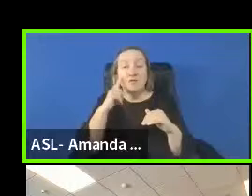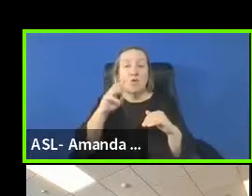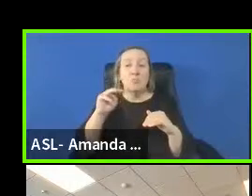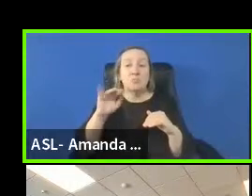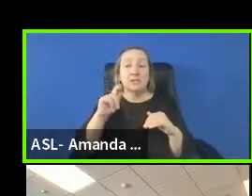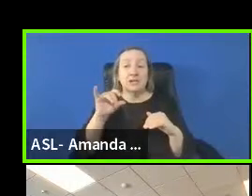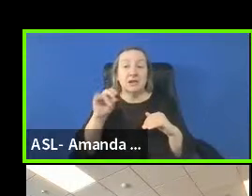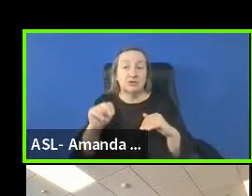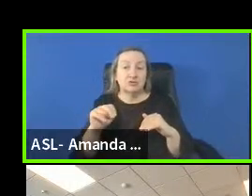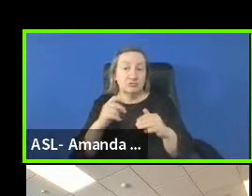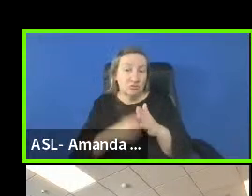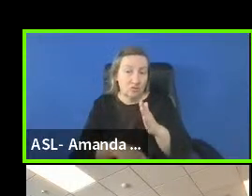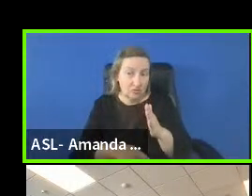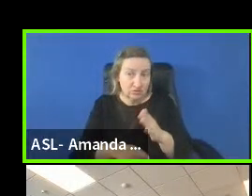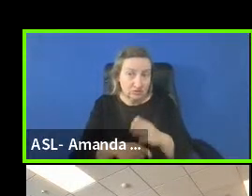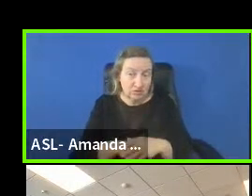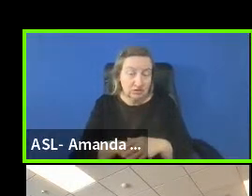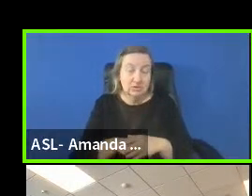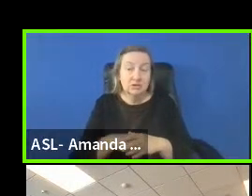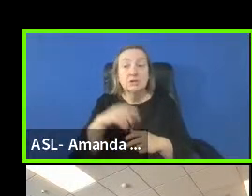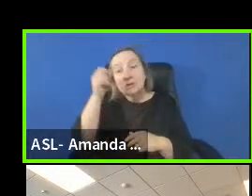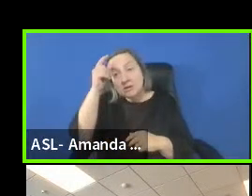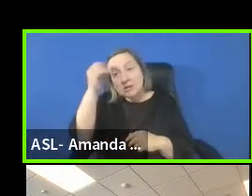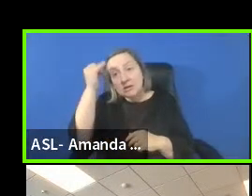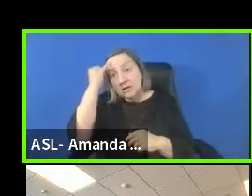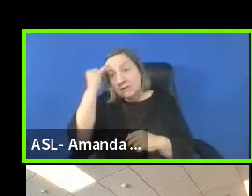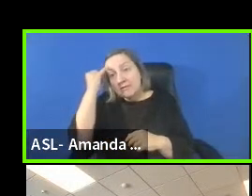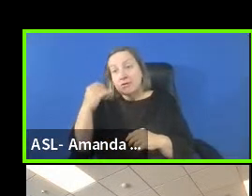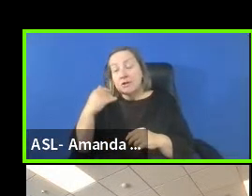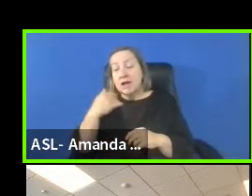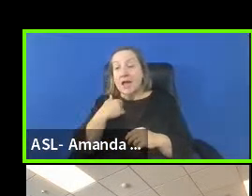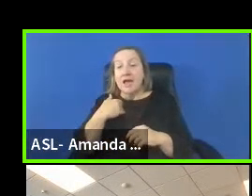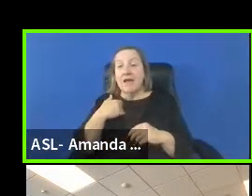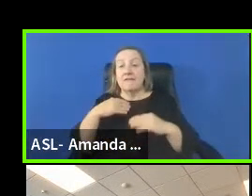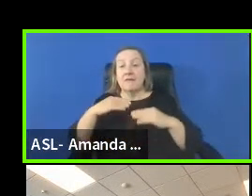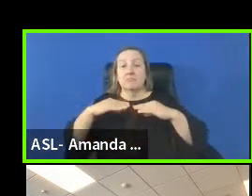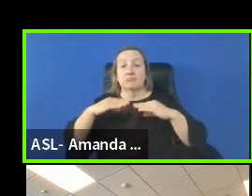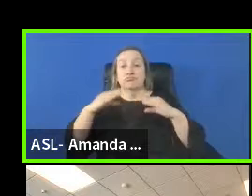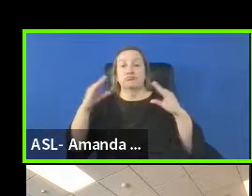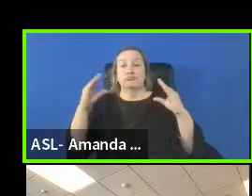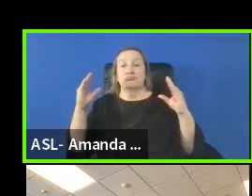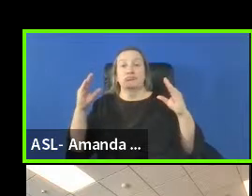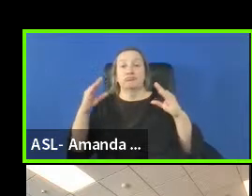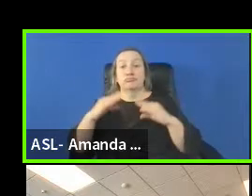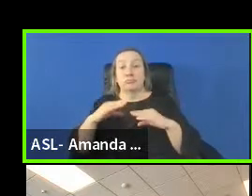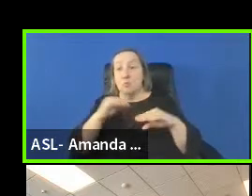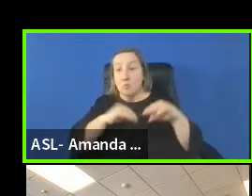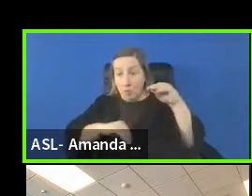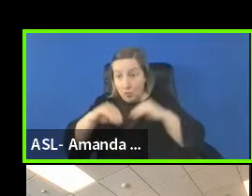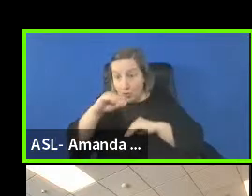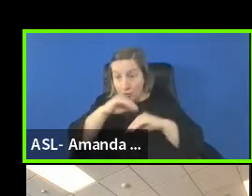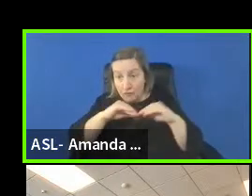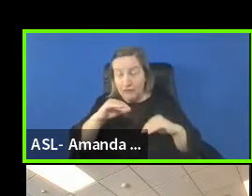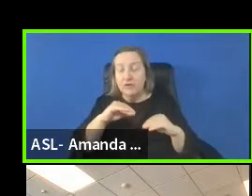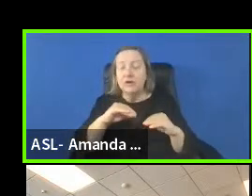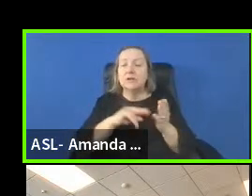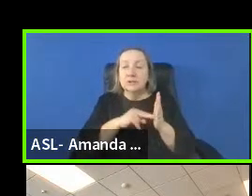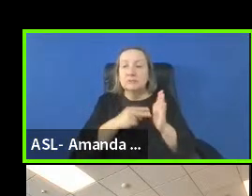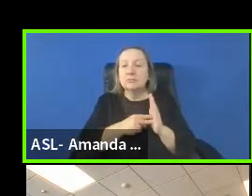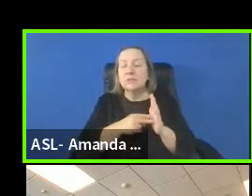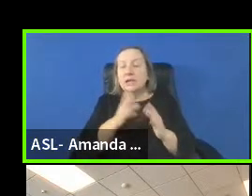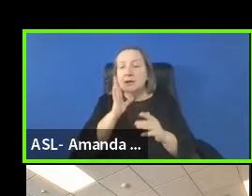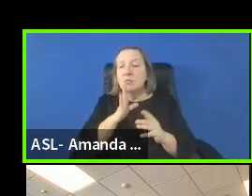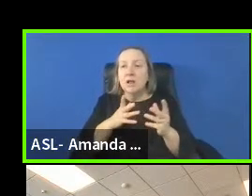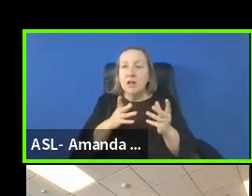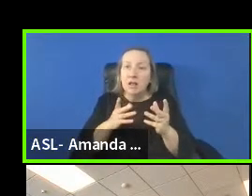So, and plus, if you have a movable span, you now have additional costs